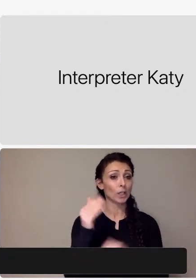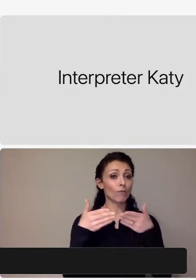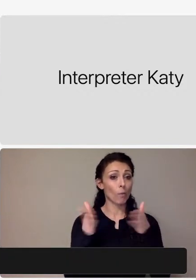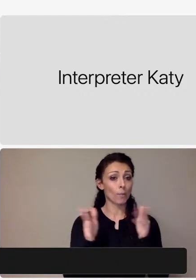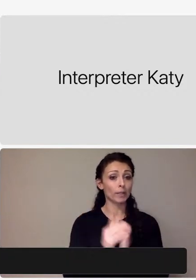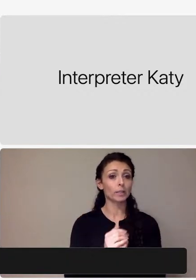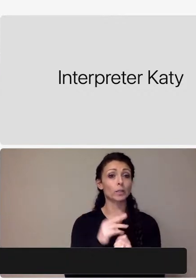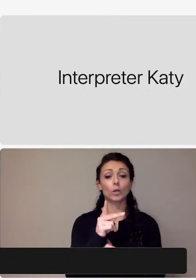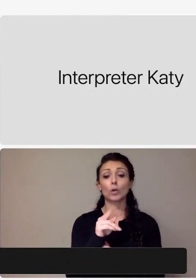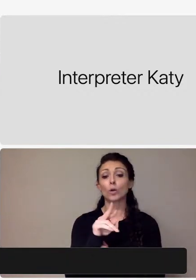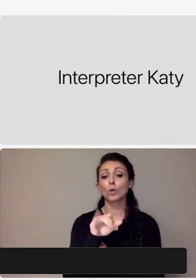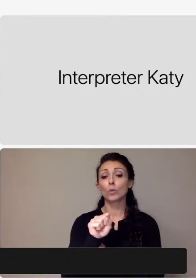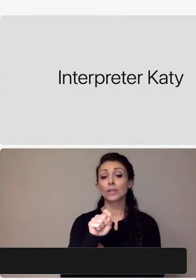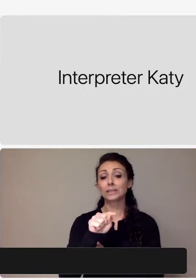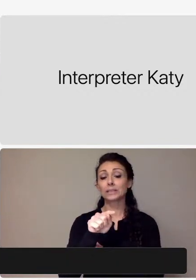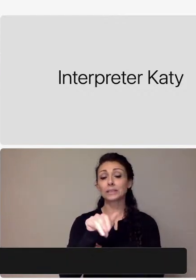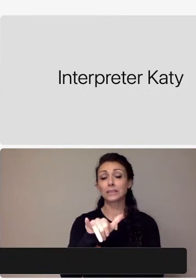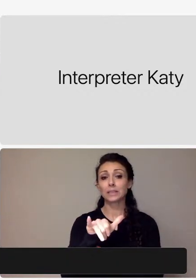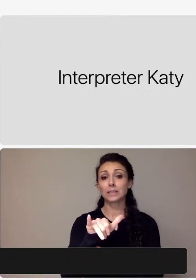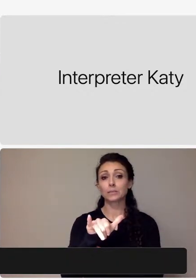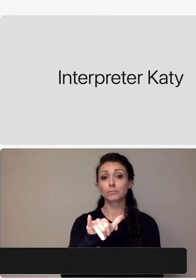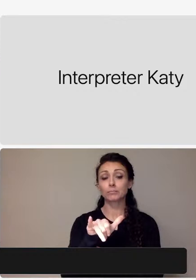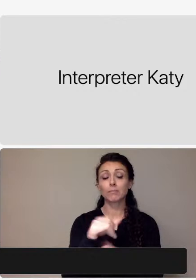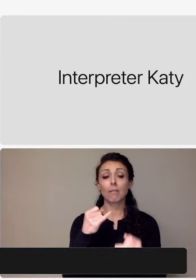christy bull